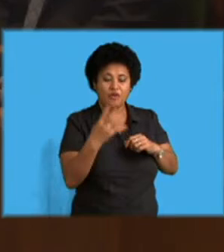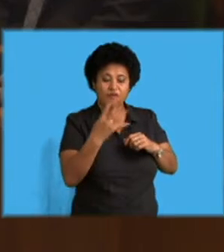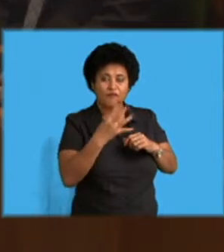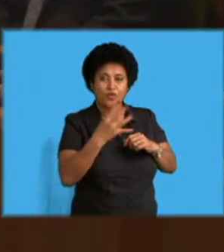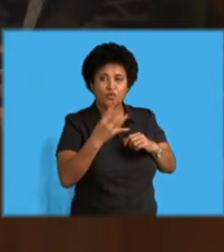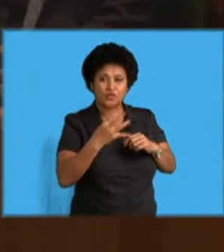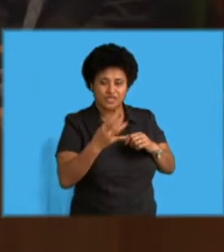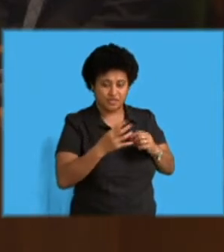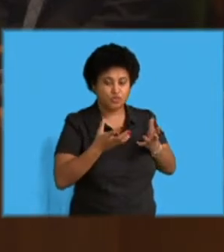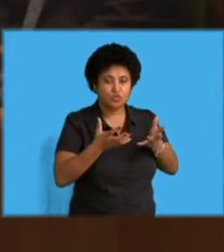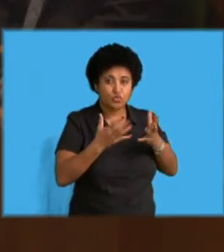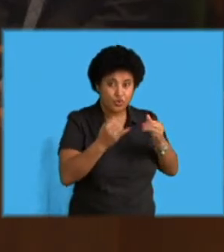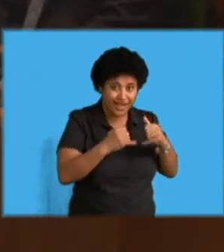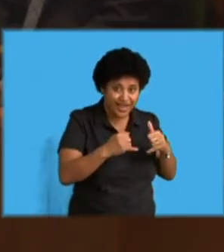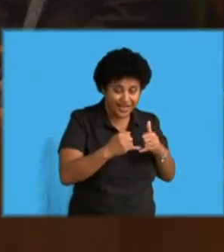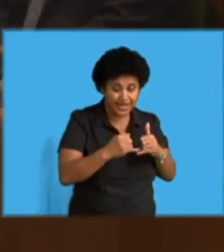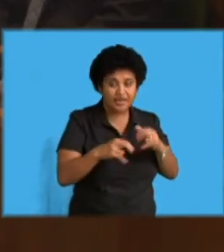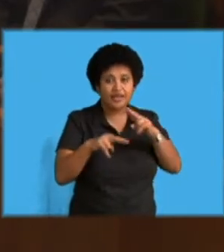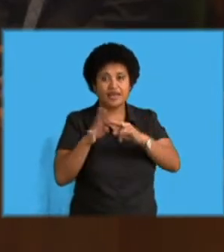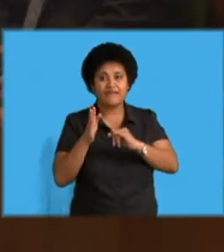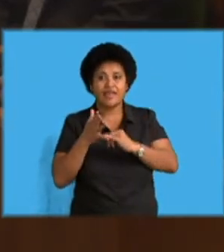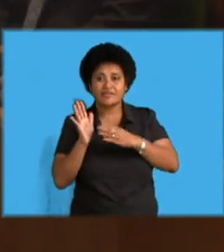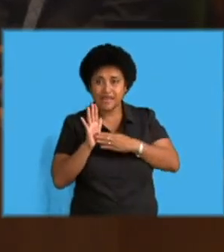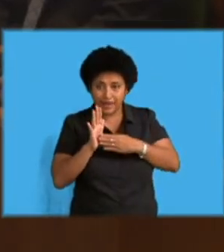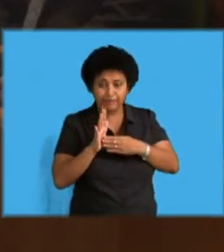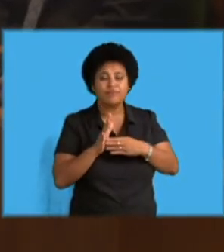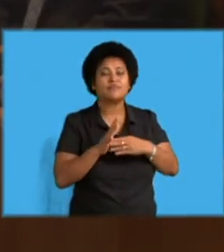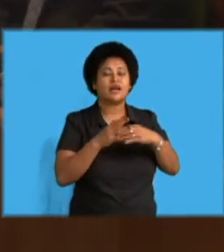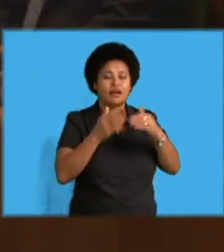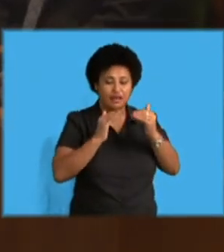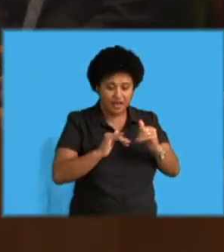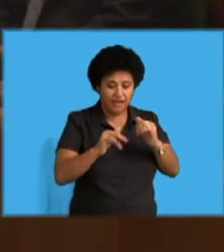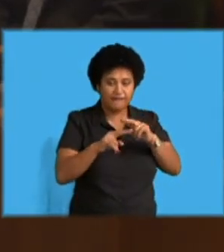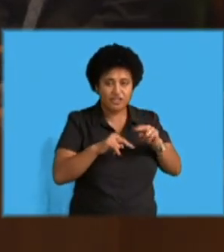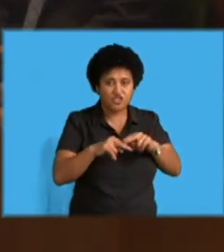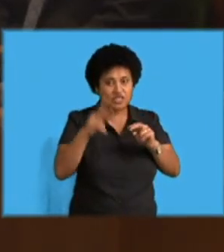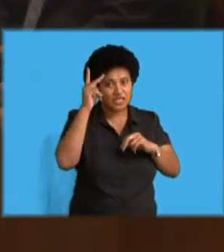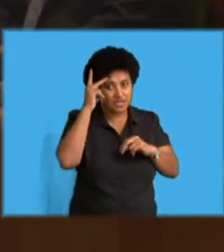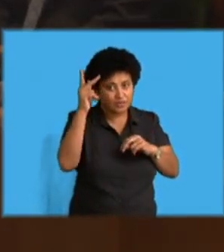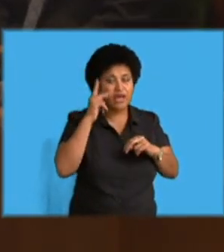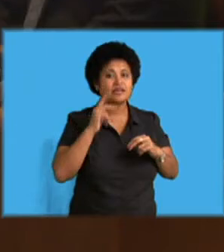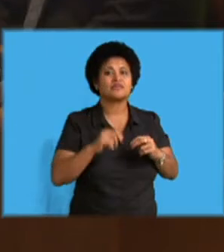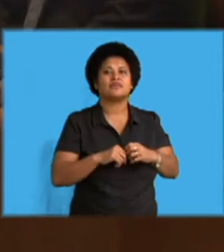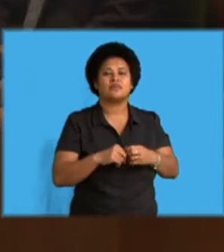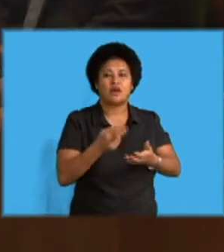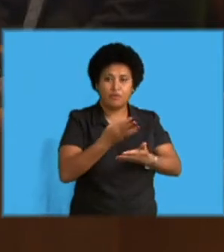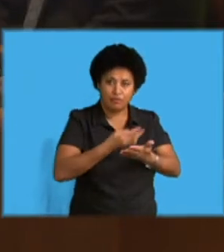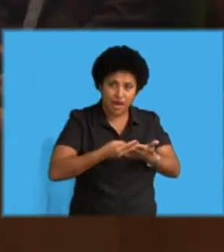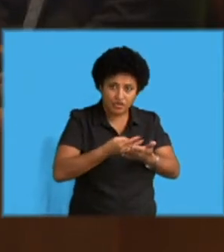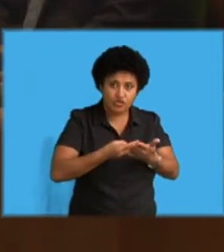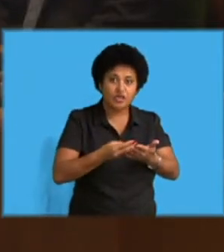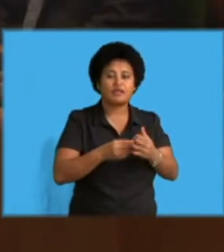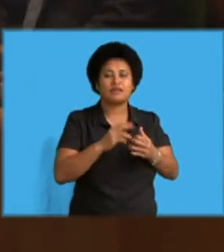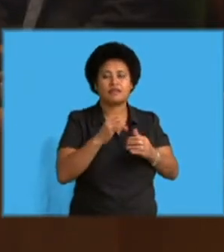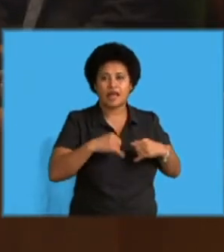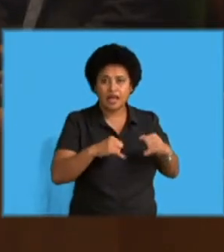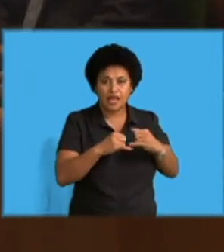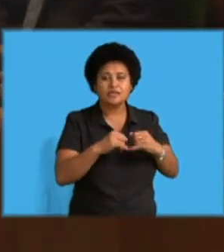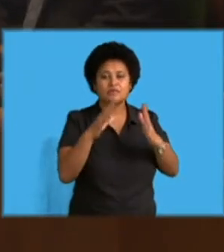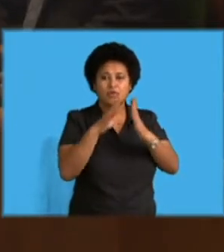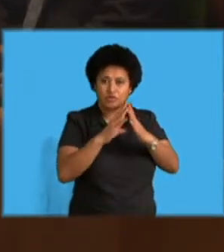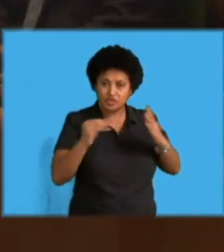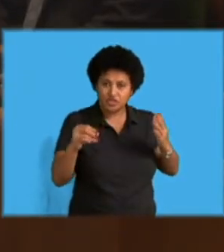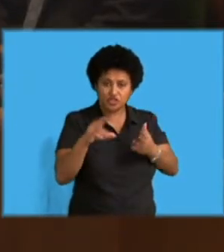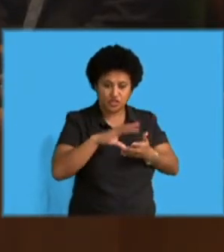consisting of the Cook Islands, Federated States of Micronesia, Fiji, Kiribati, Republic of Marshall Islands, Nauru, Papua New